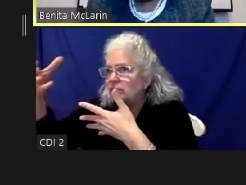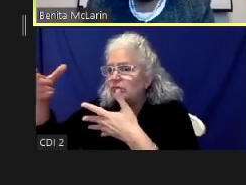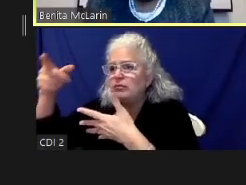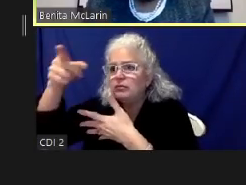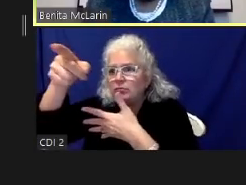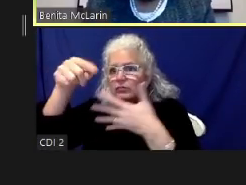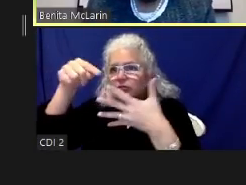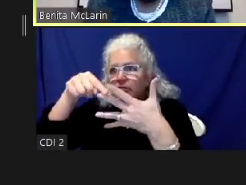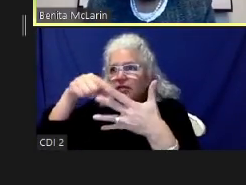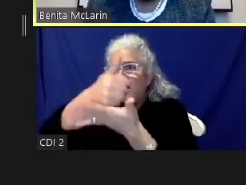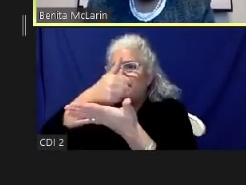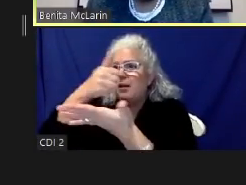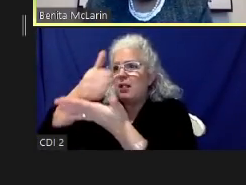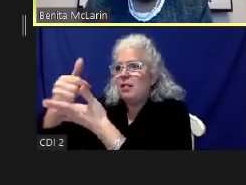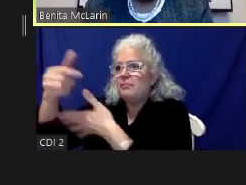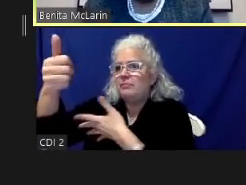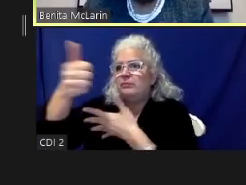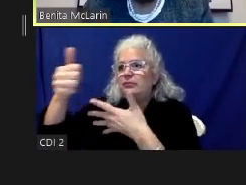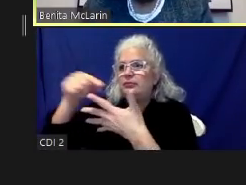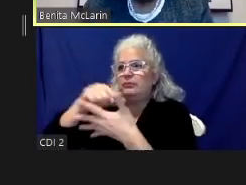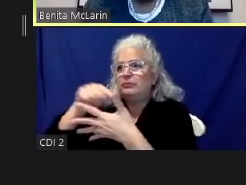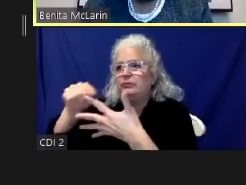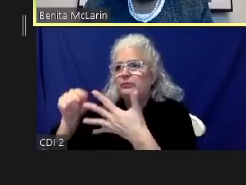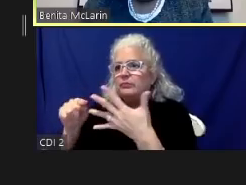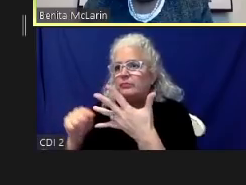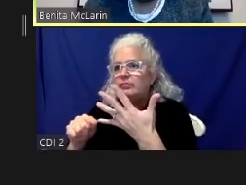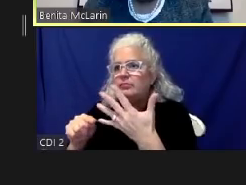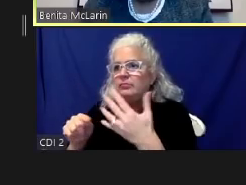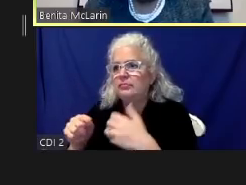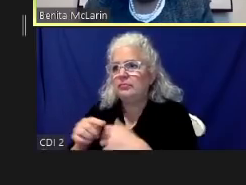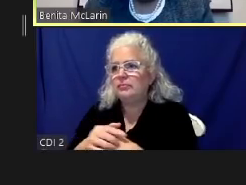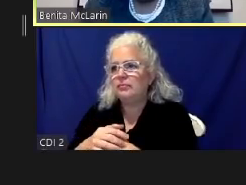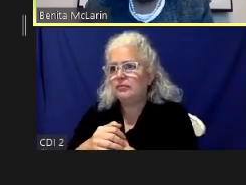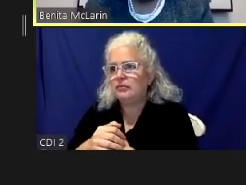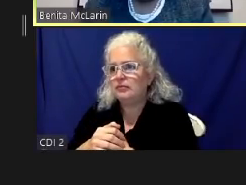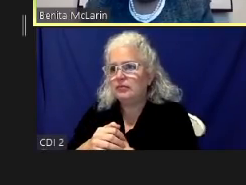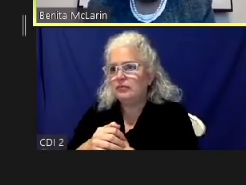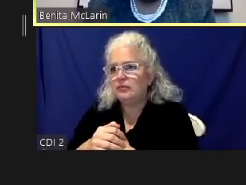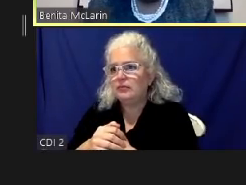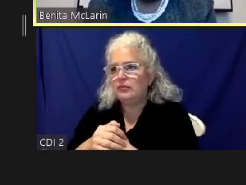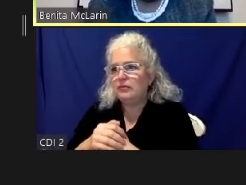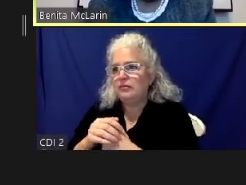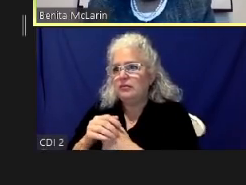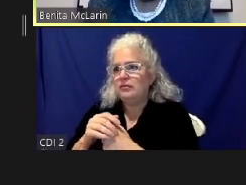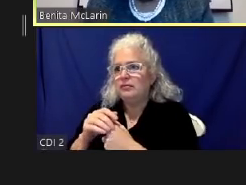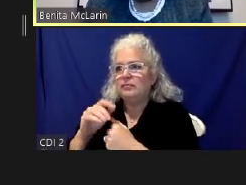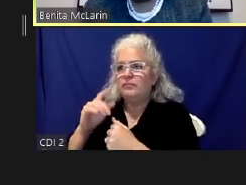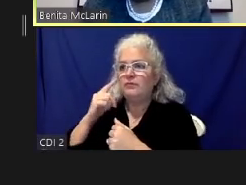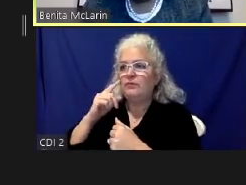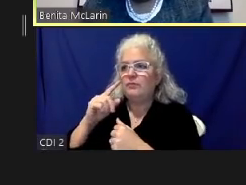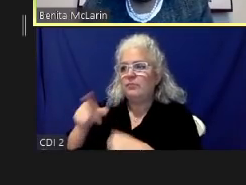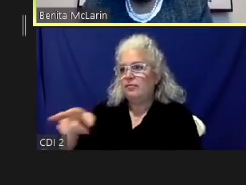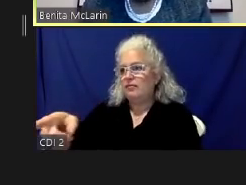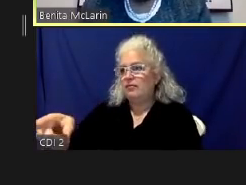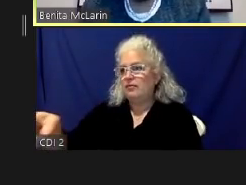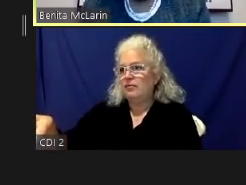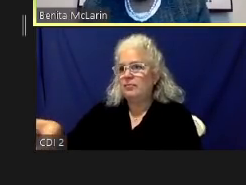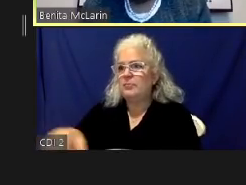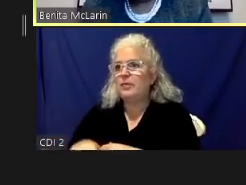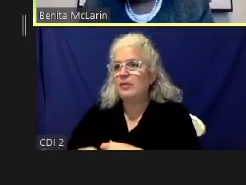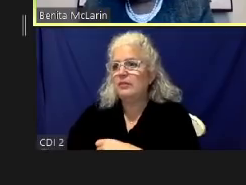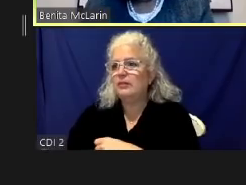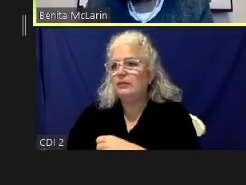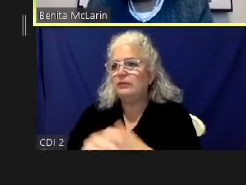And then I just want to ask for all of our great Marin residents for your help. We know that this process